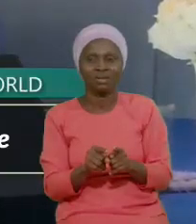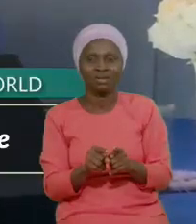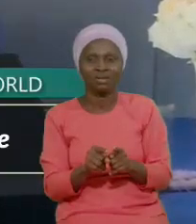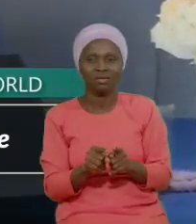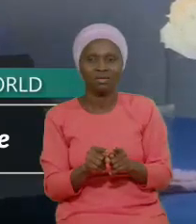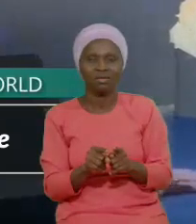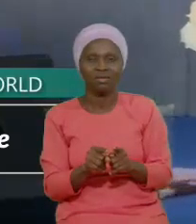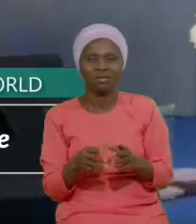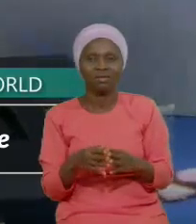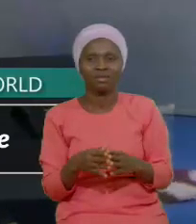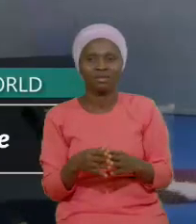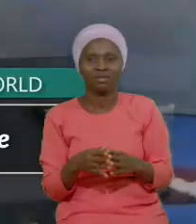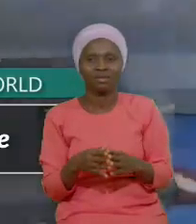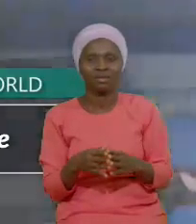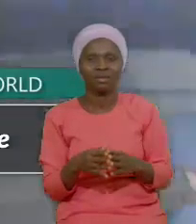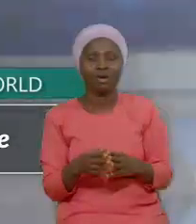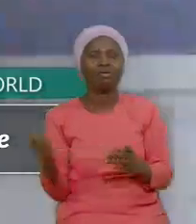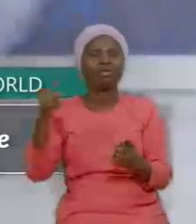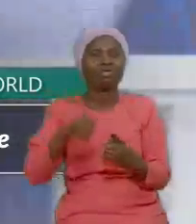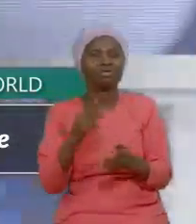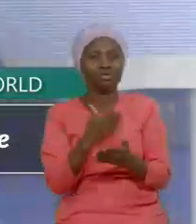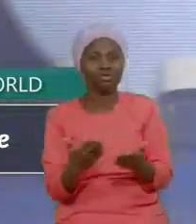Until something changed.